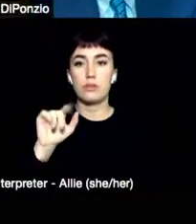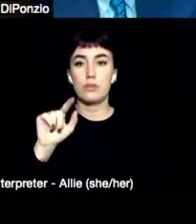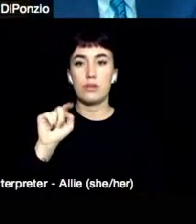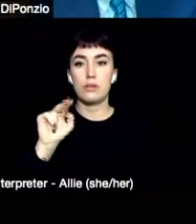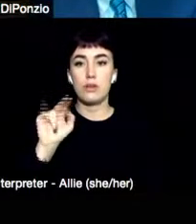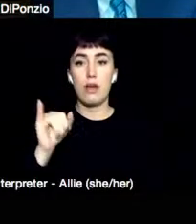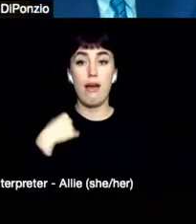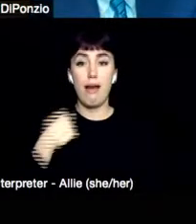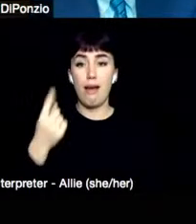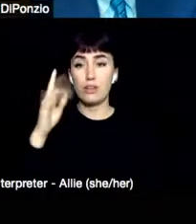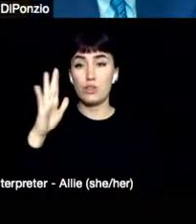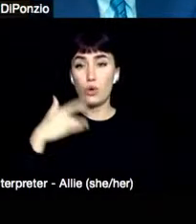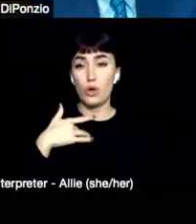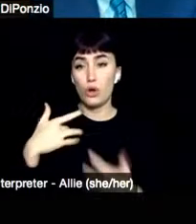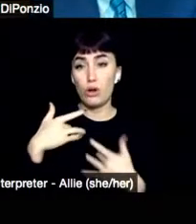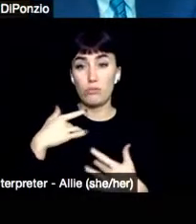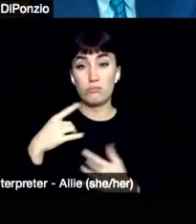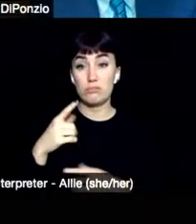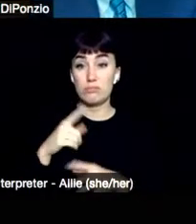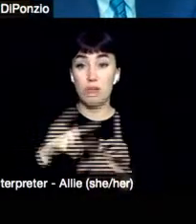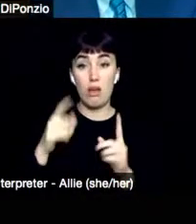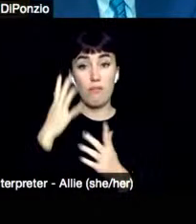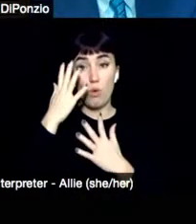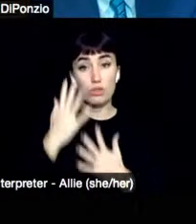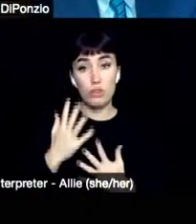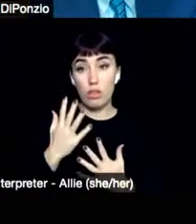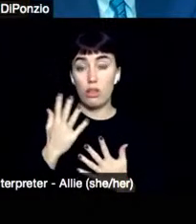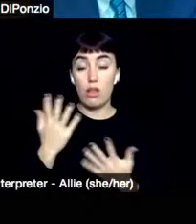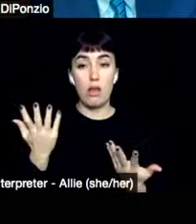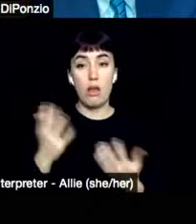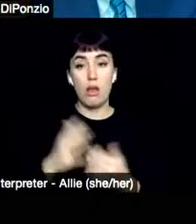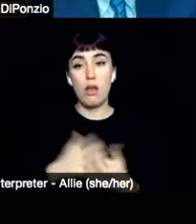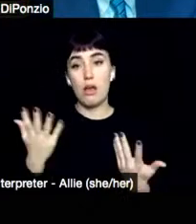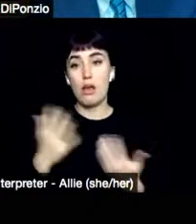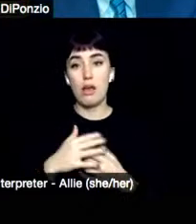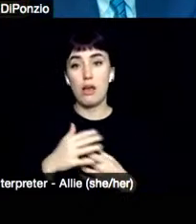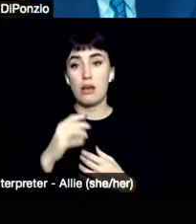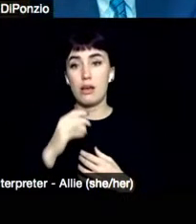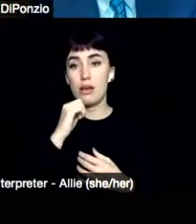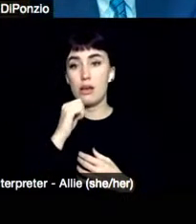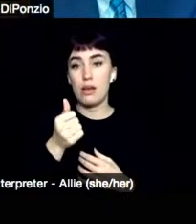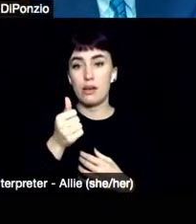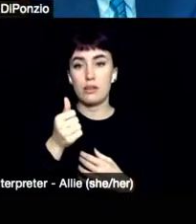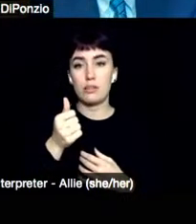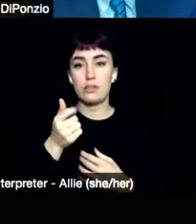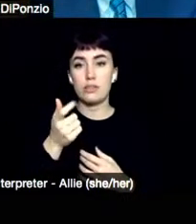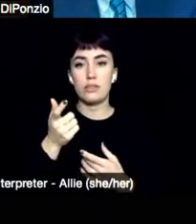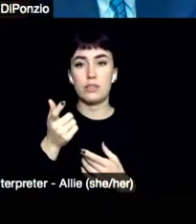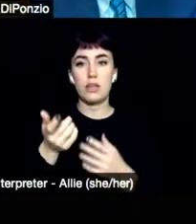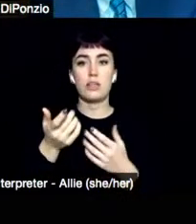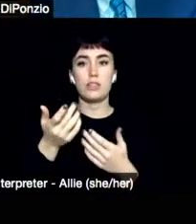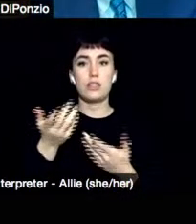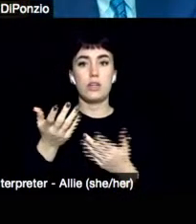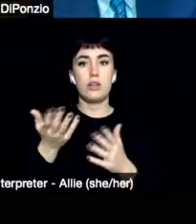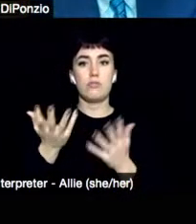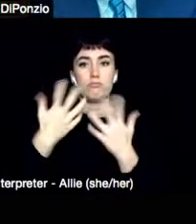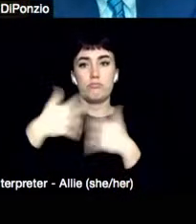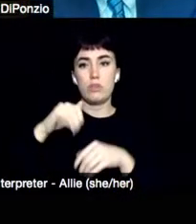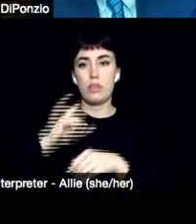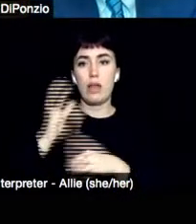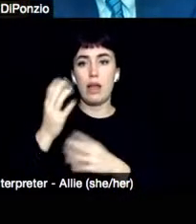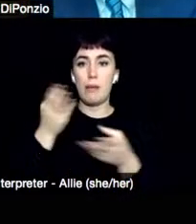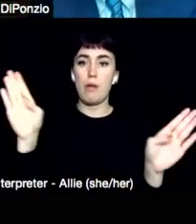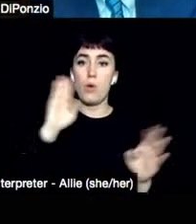but unfortunately, well, it doesn't work like public, where in public there is an apparent low bidder and bids are